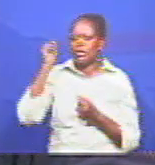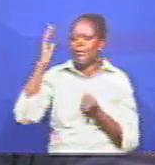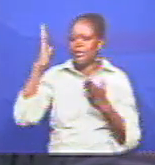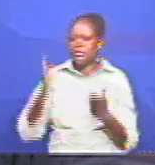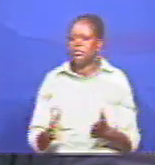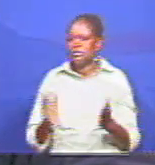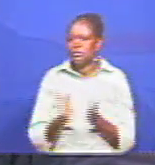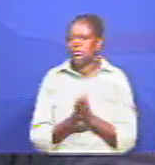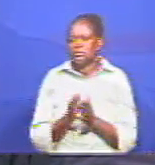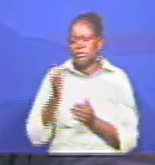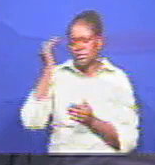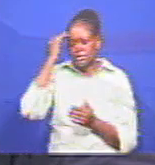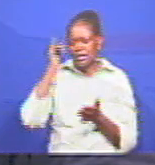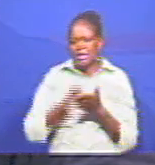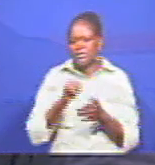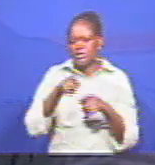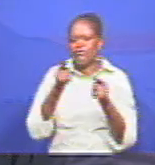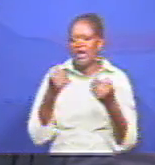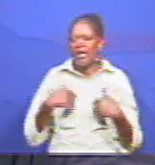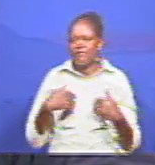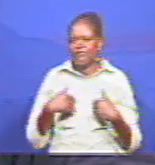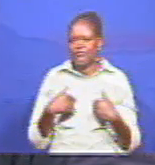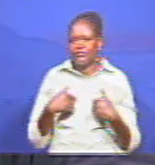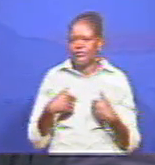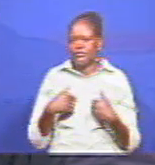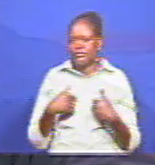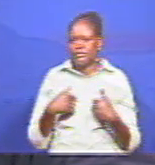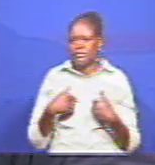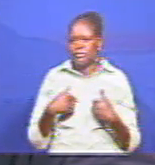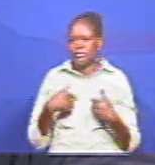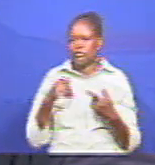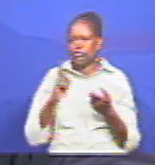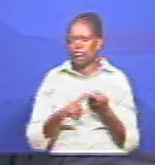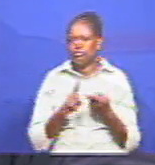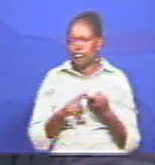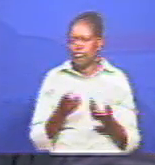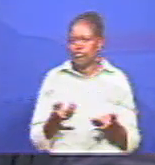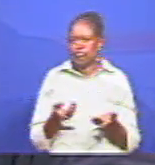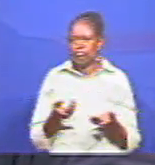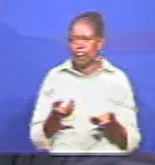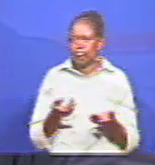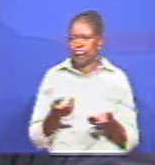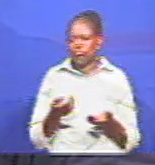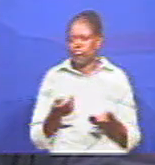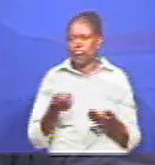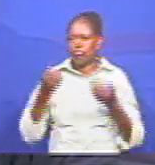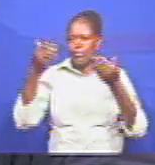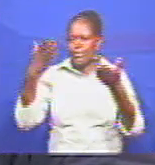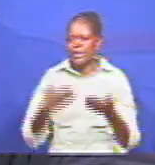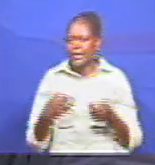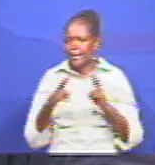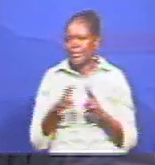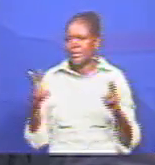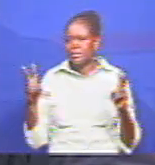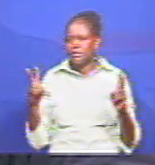and the knowledge which they have to be able to bring about peace